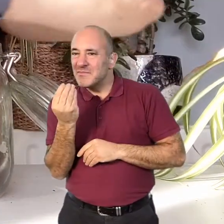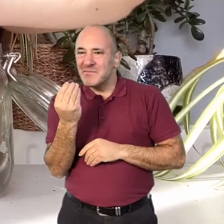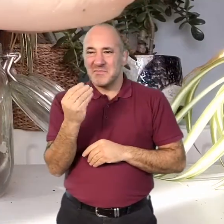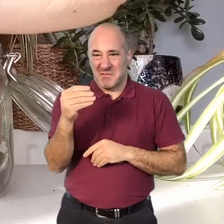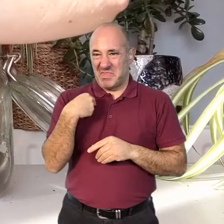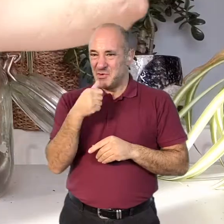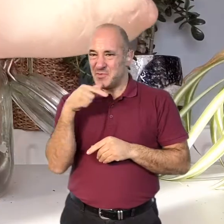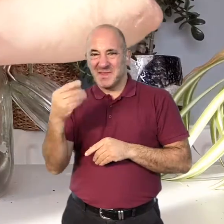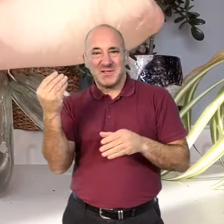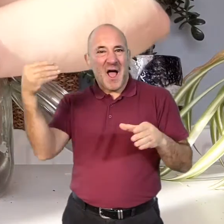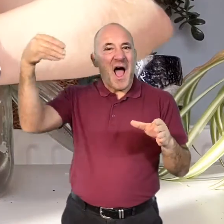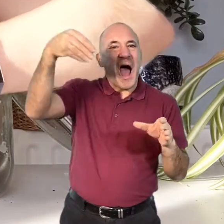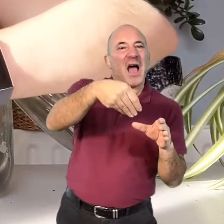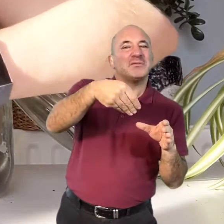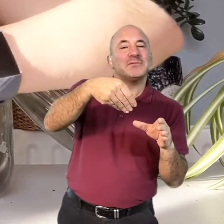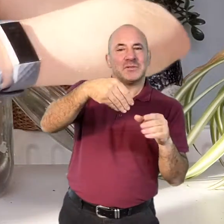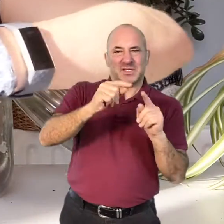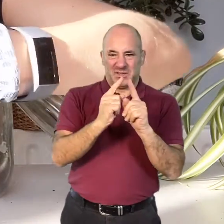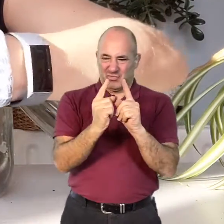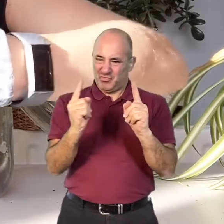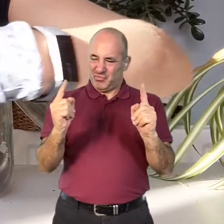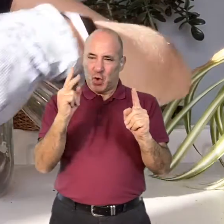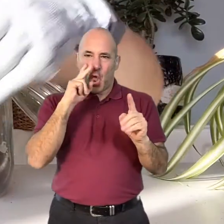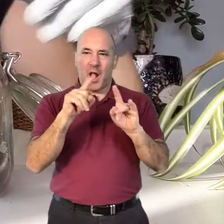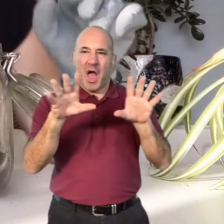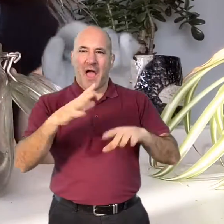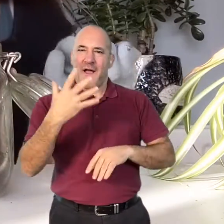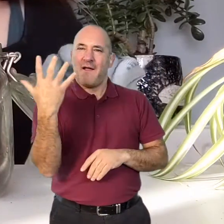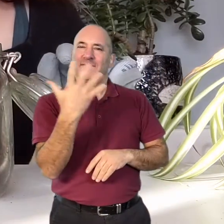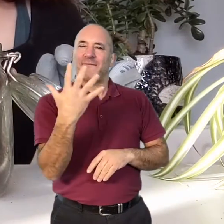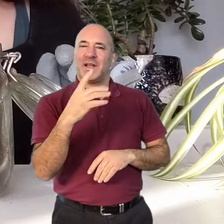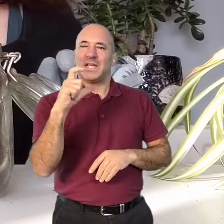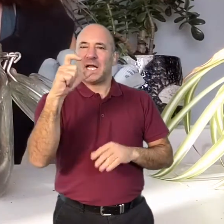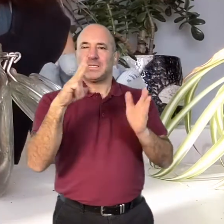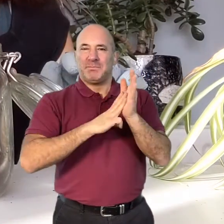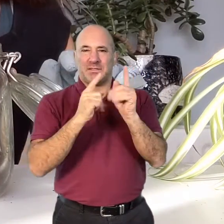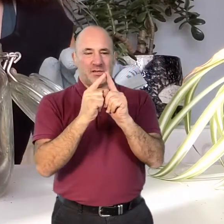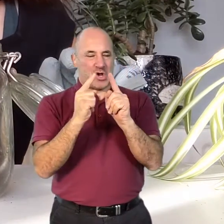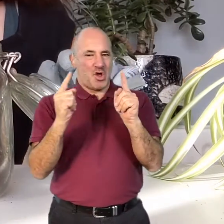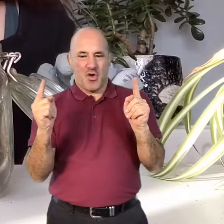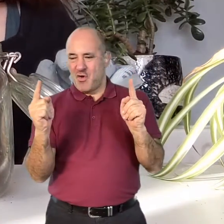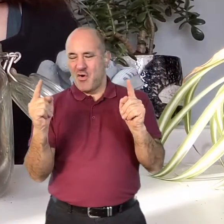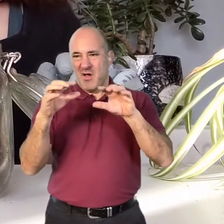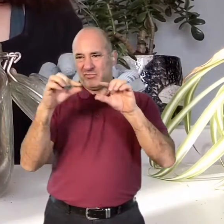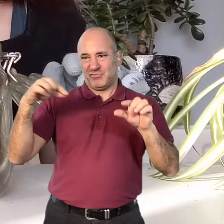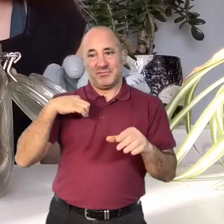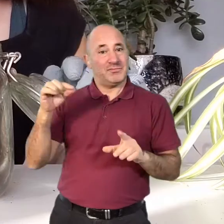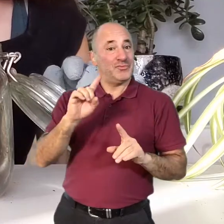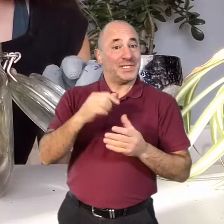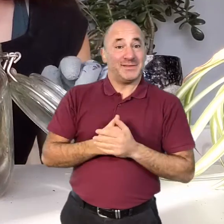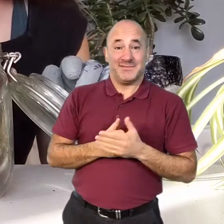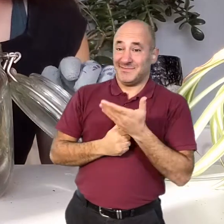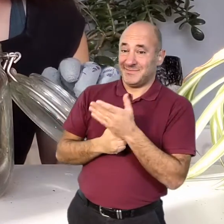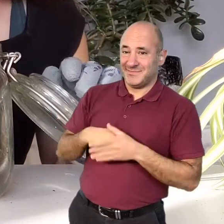that I might add in. So this piece of tree bark is probably about